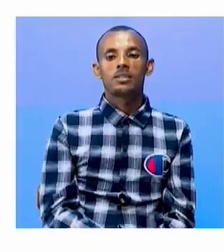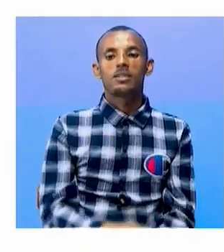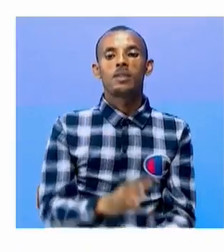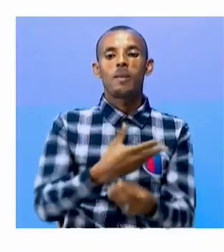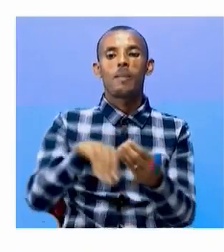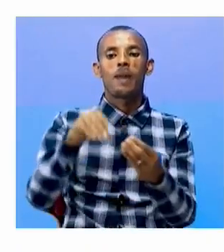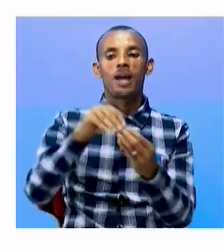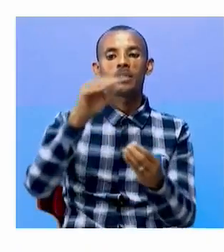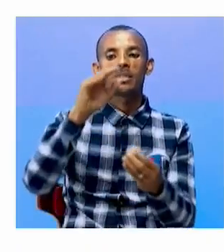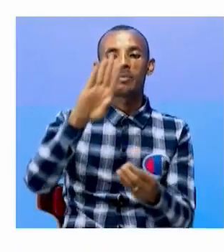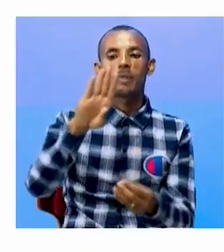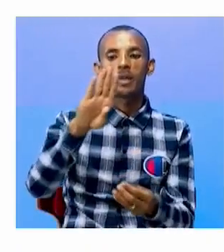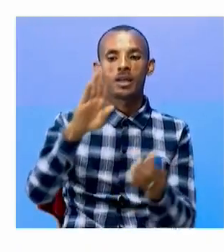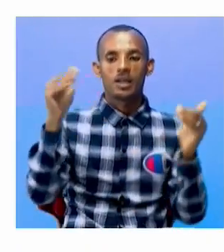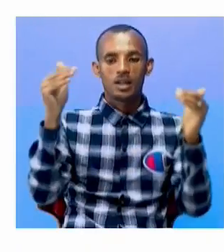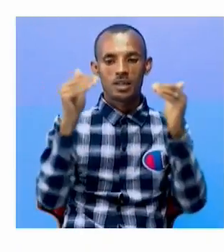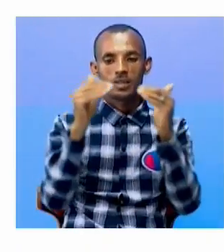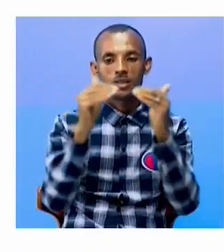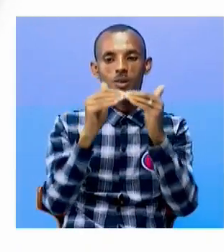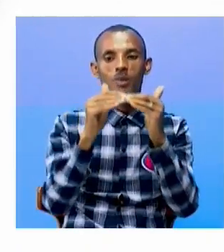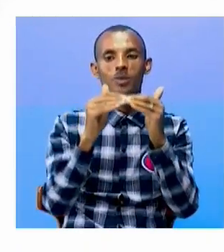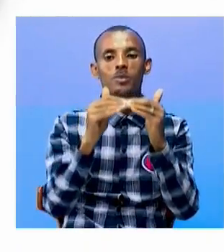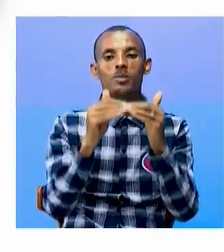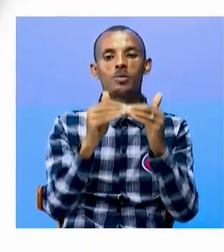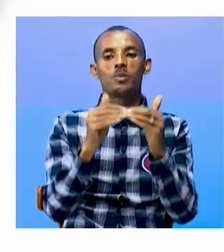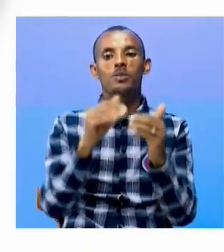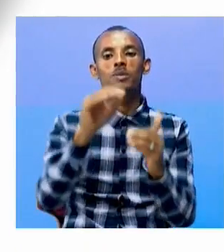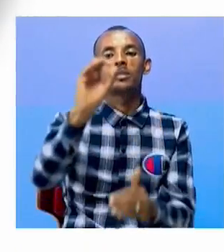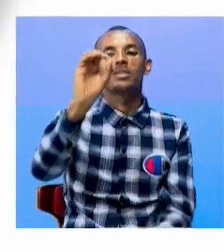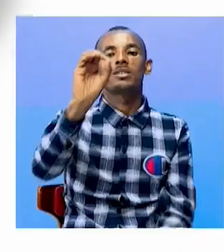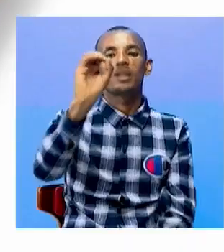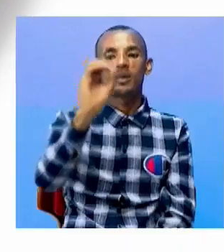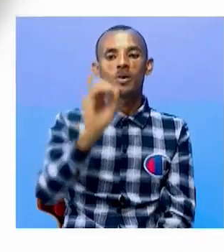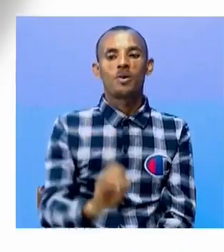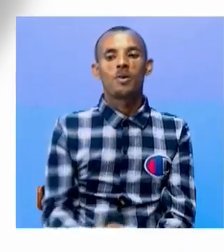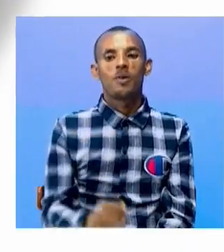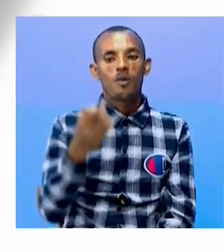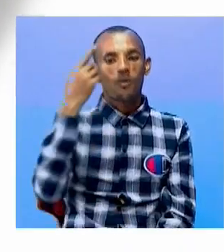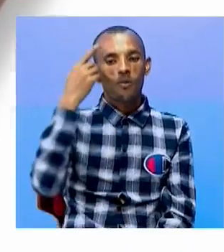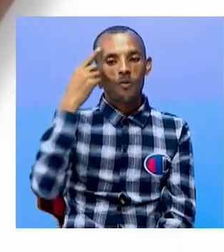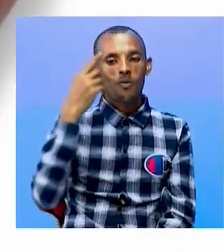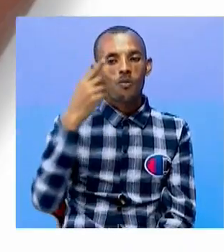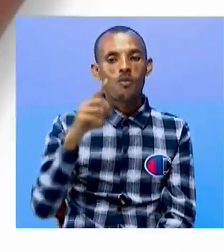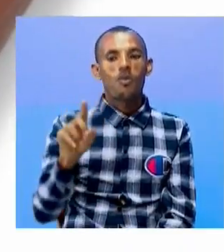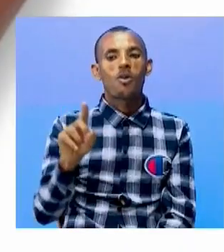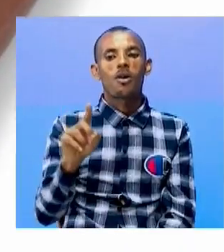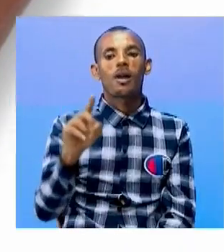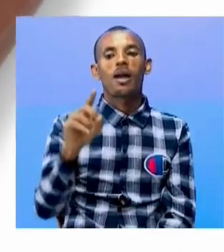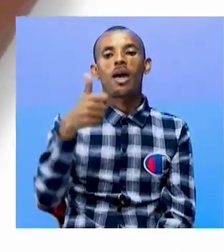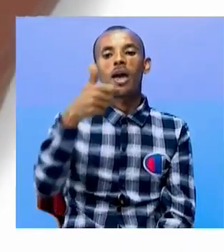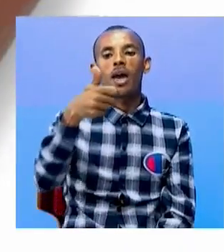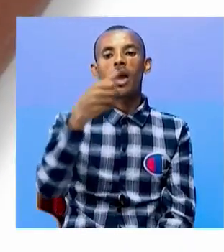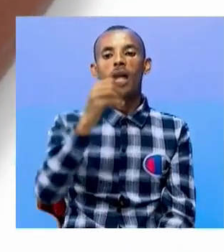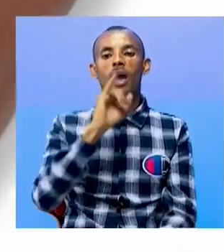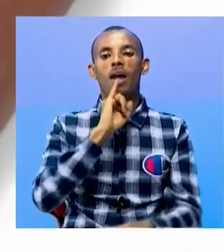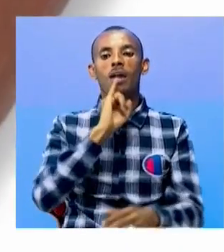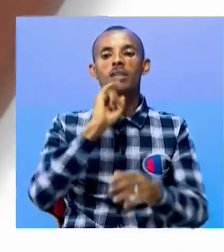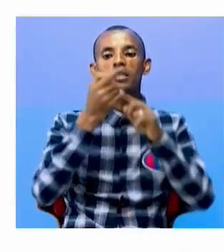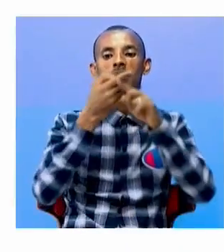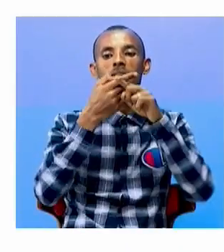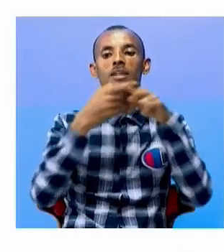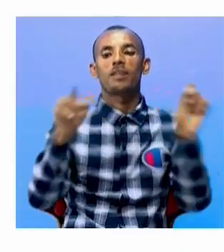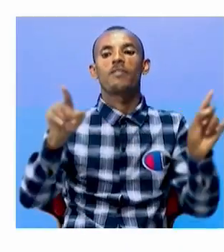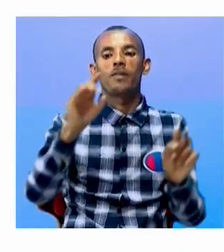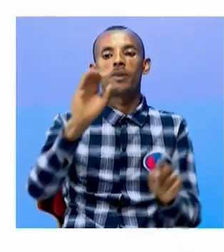plus b is equal to 0 for a is different from